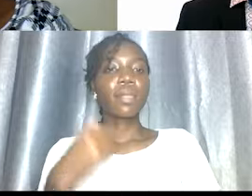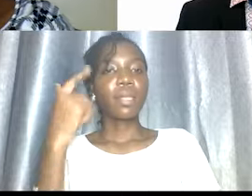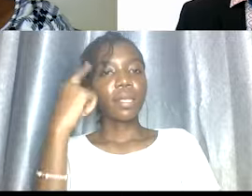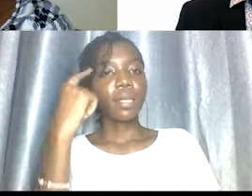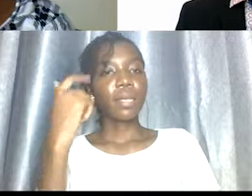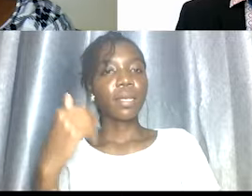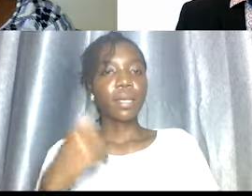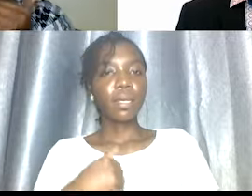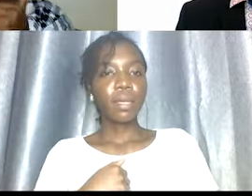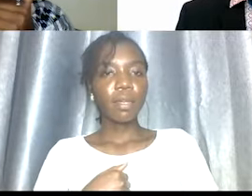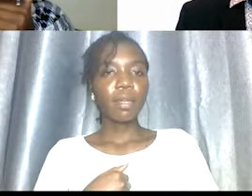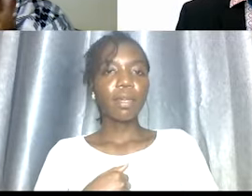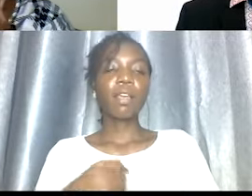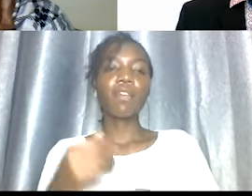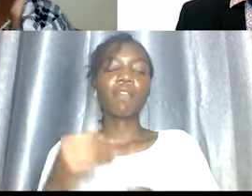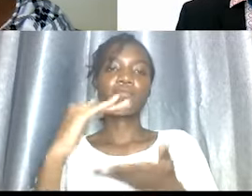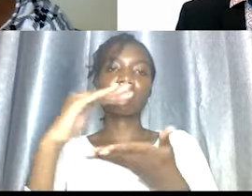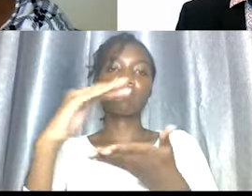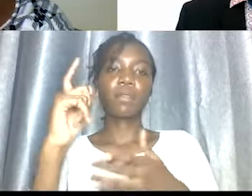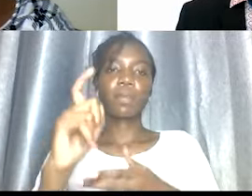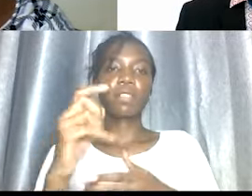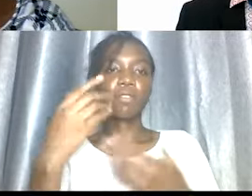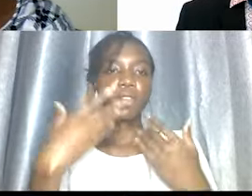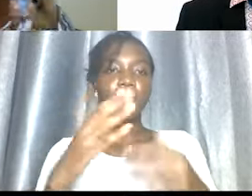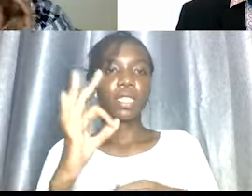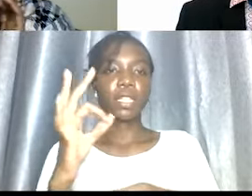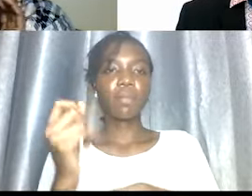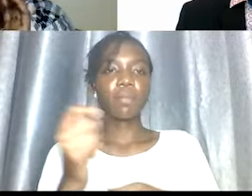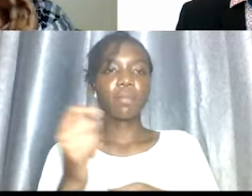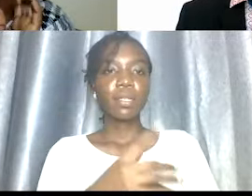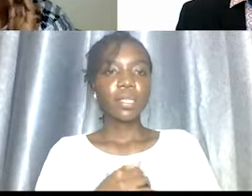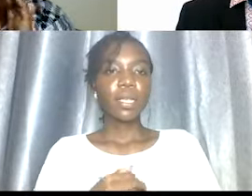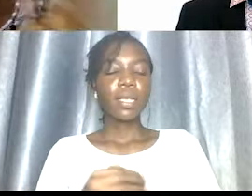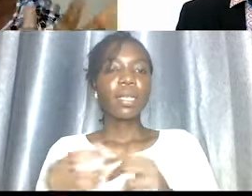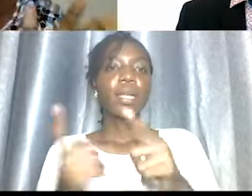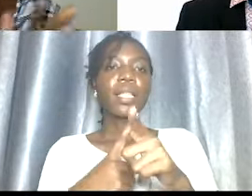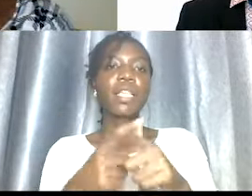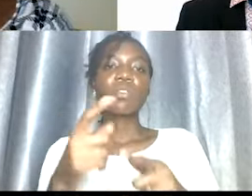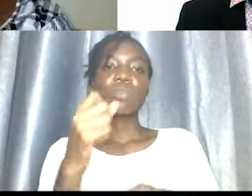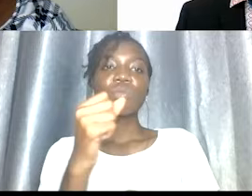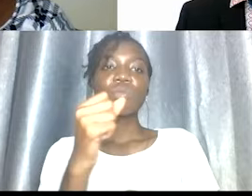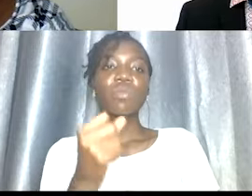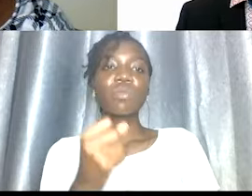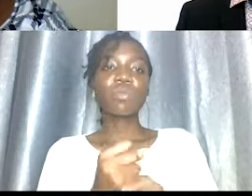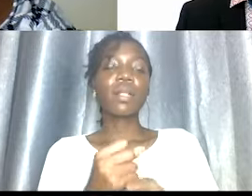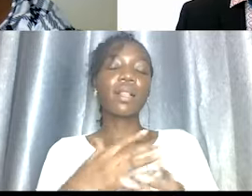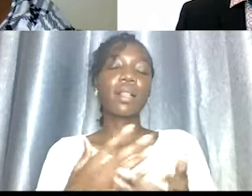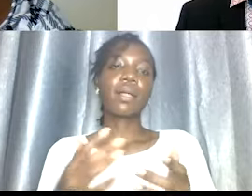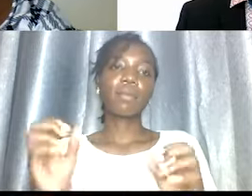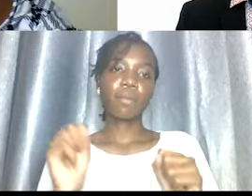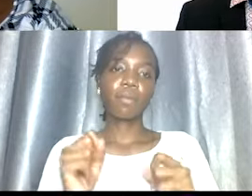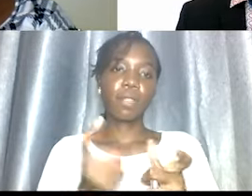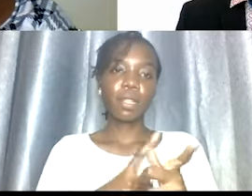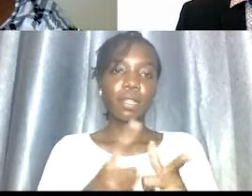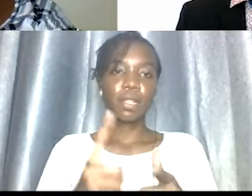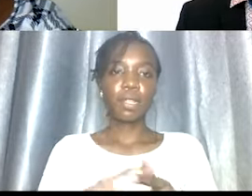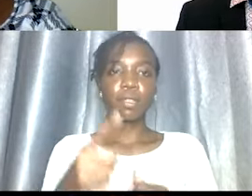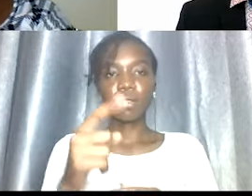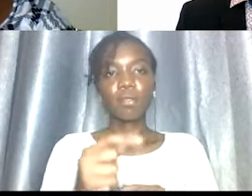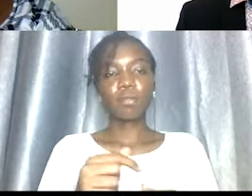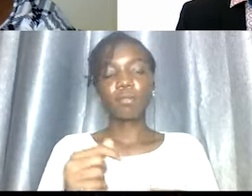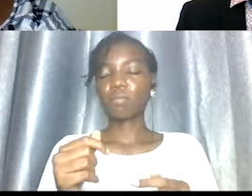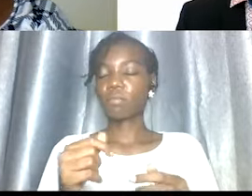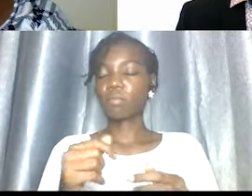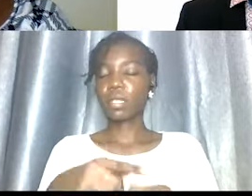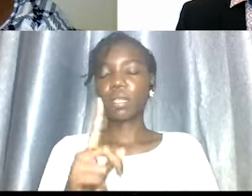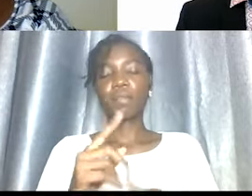next 3 months, and you can do as much as possible, and you pace yourself. Technically, that's what we're saying. So please take